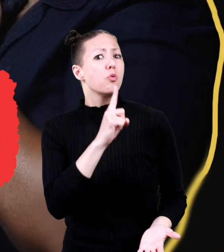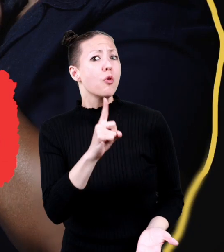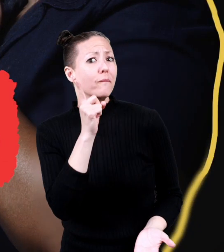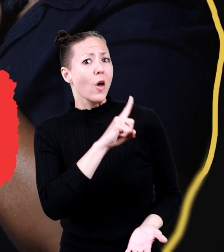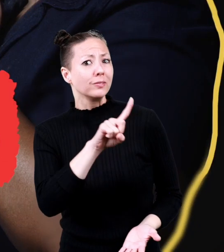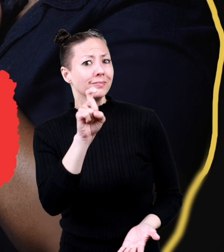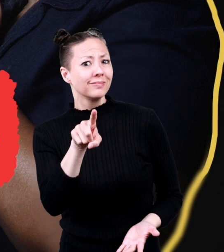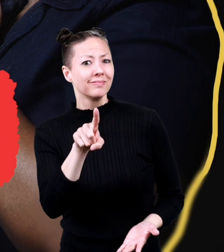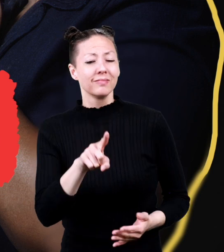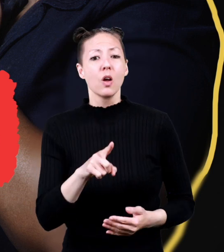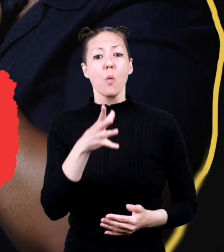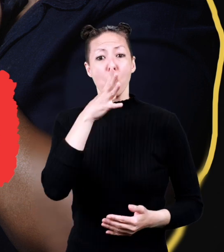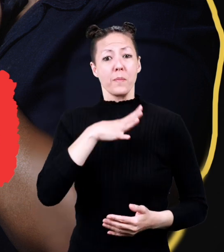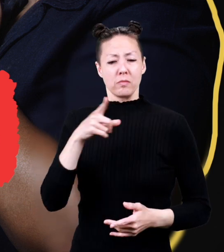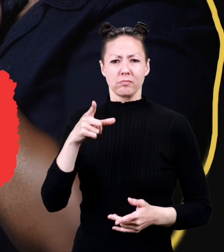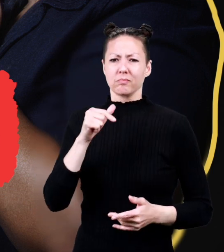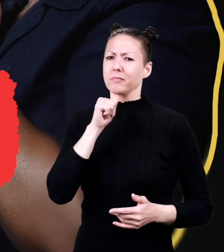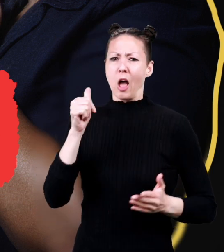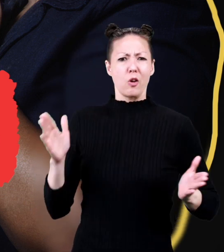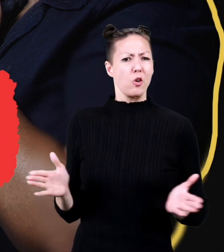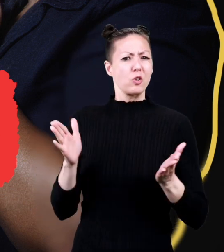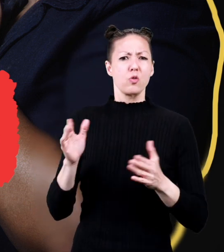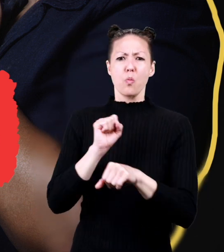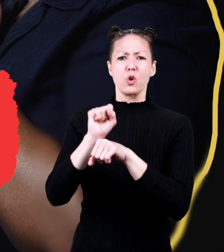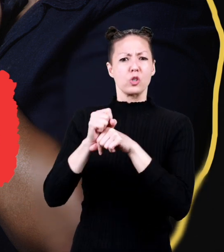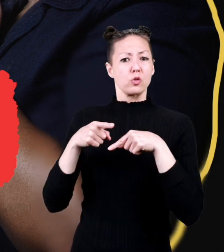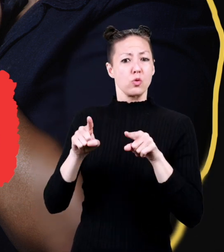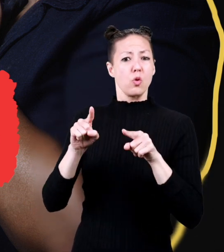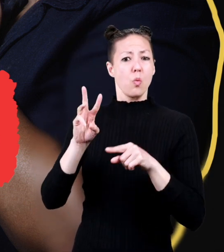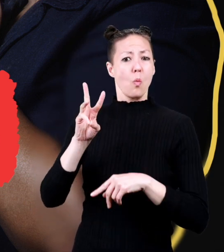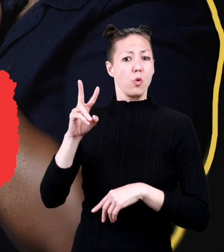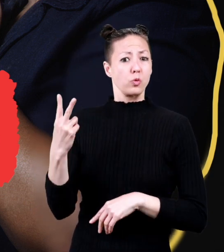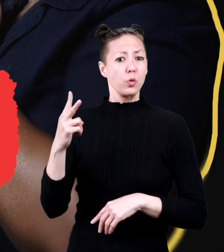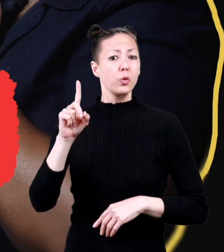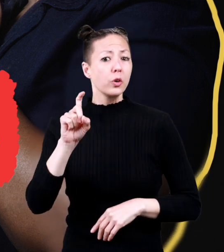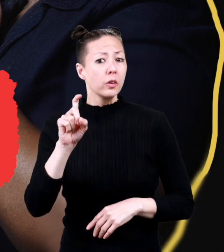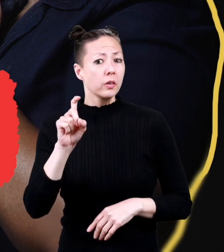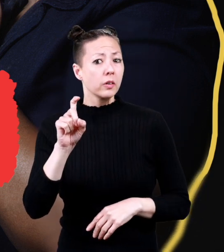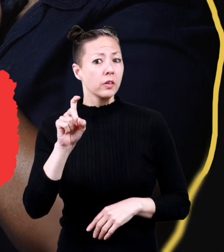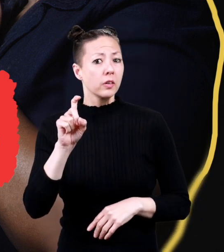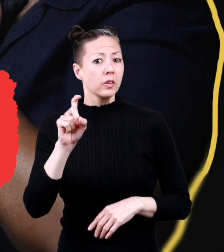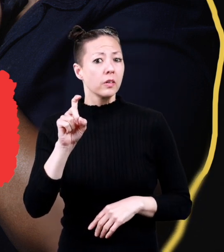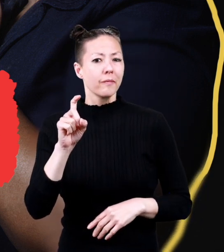or false? Women were discouraged from working during World War II.